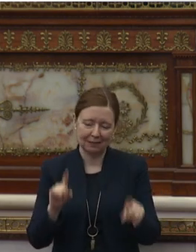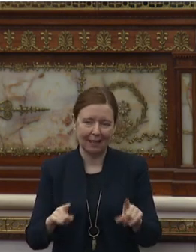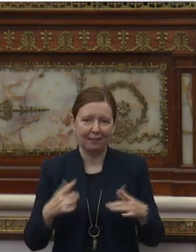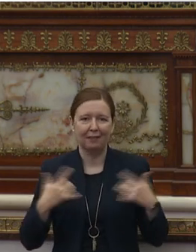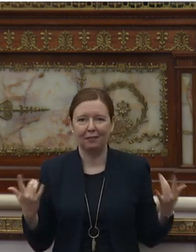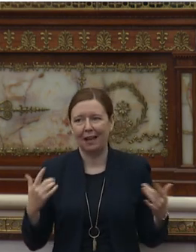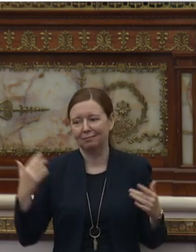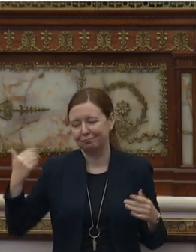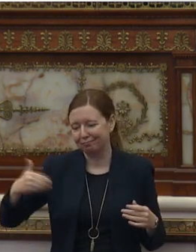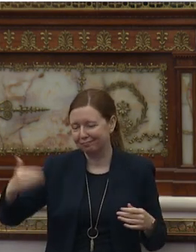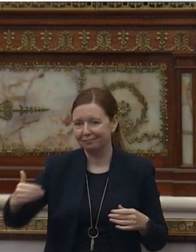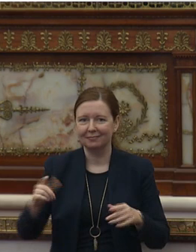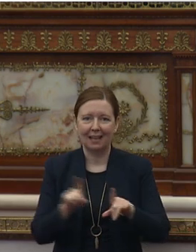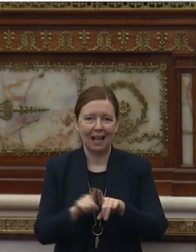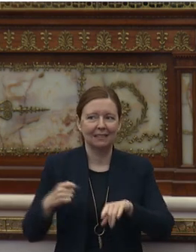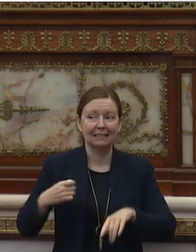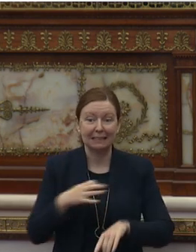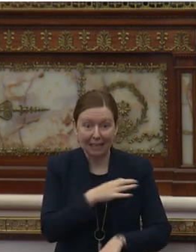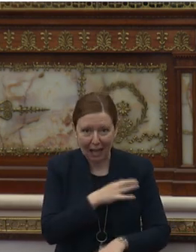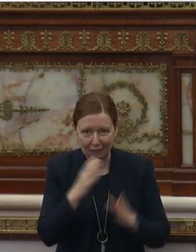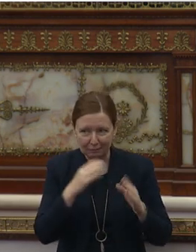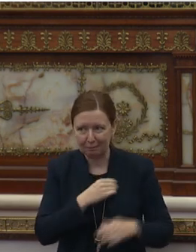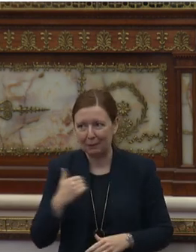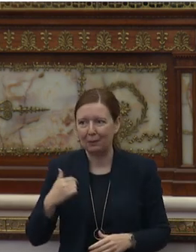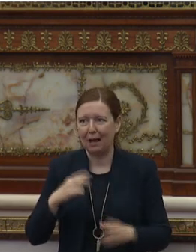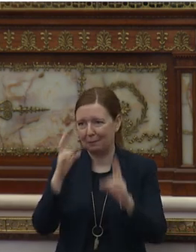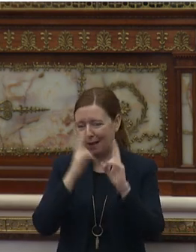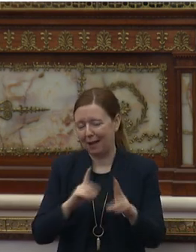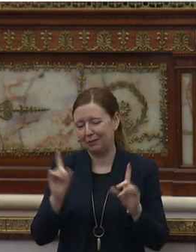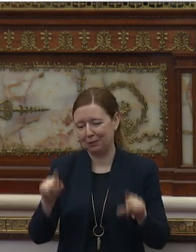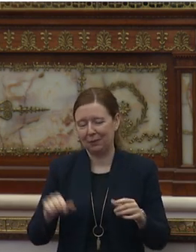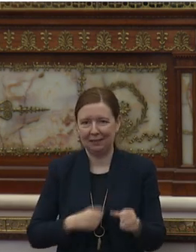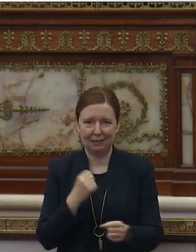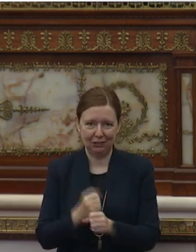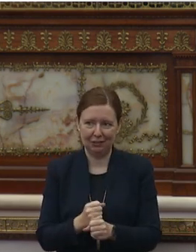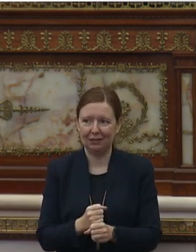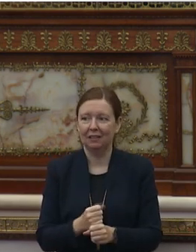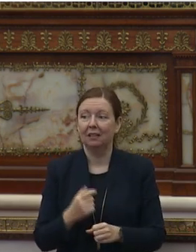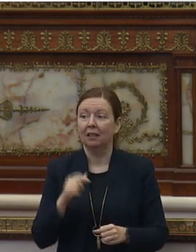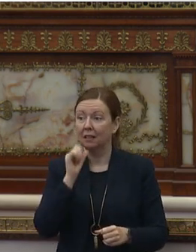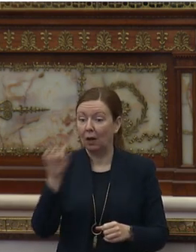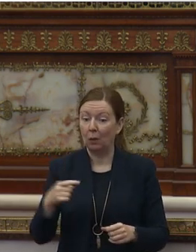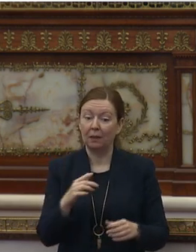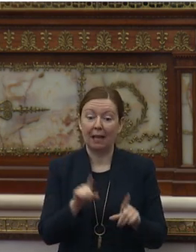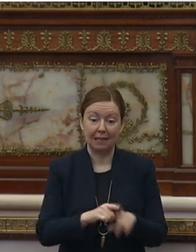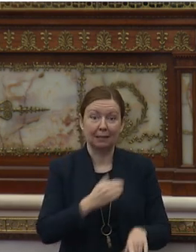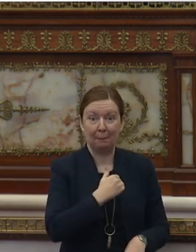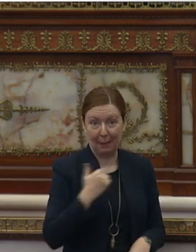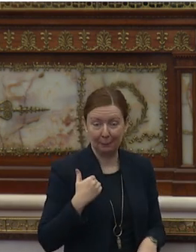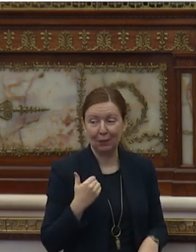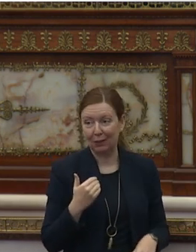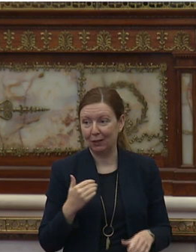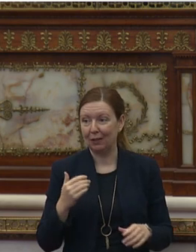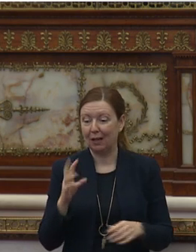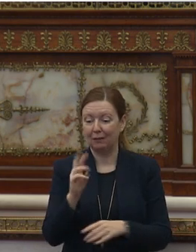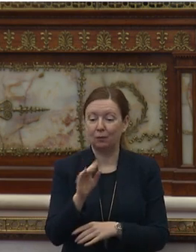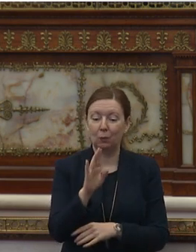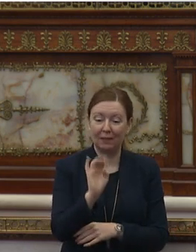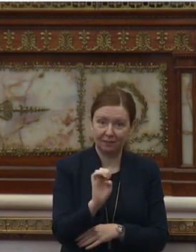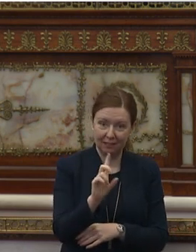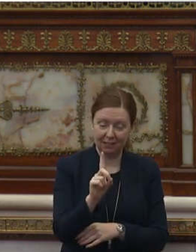the years as a staffer, and I will be honored to attend this year, not only as a member of Winfield